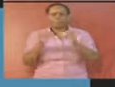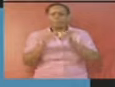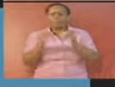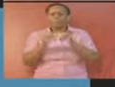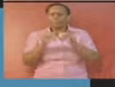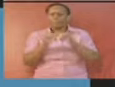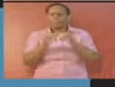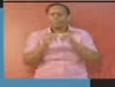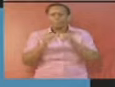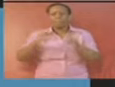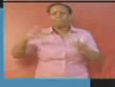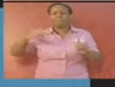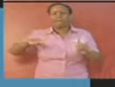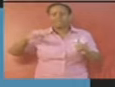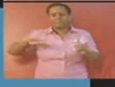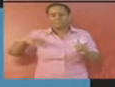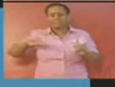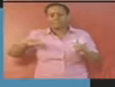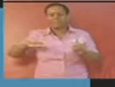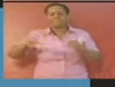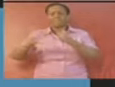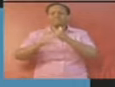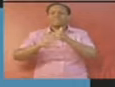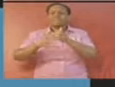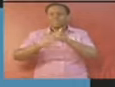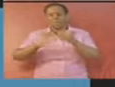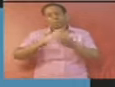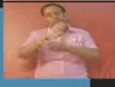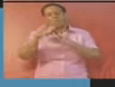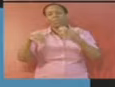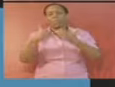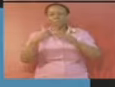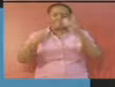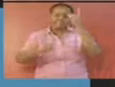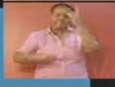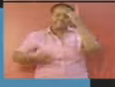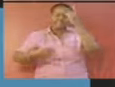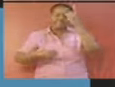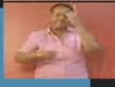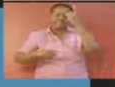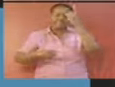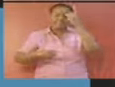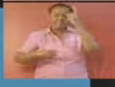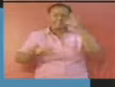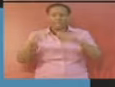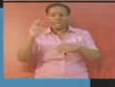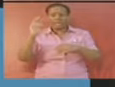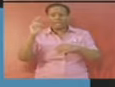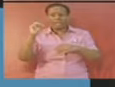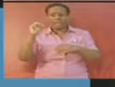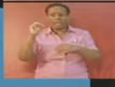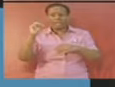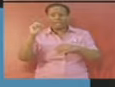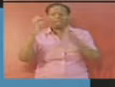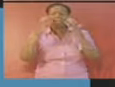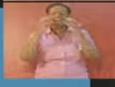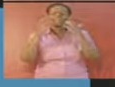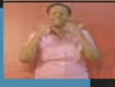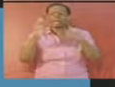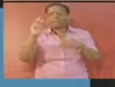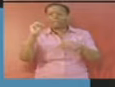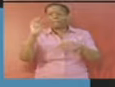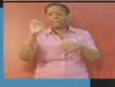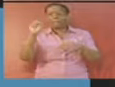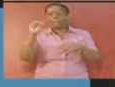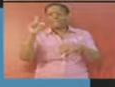many diseases, including measles, including influenza, including what we just showed about smallpox,